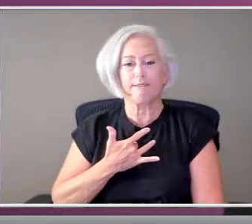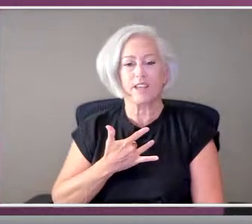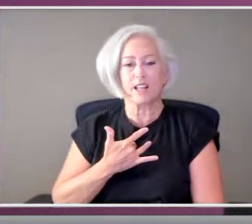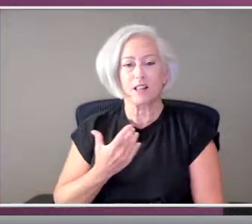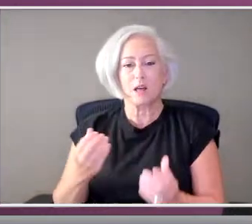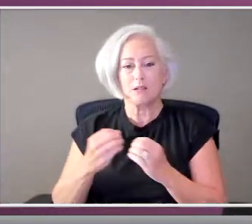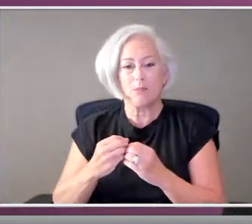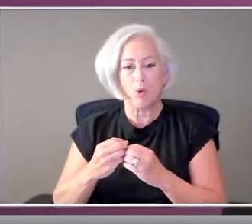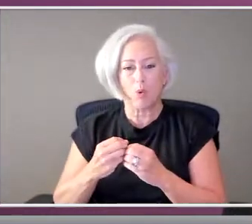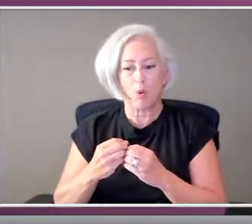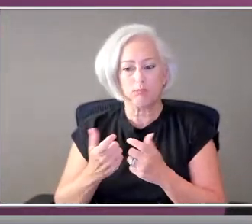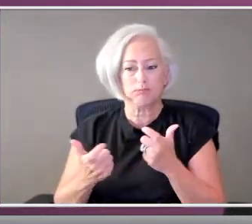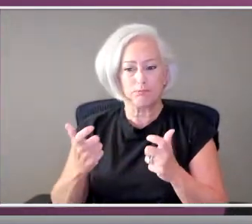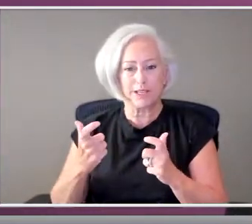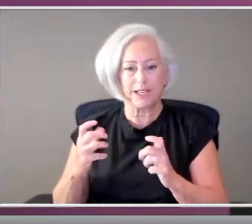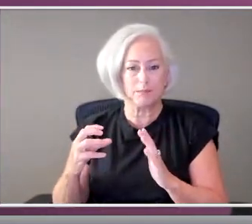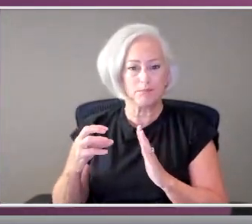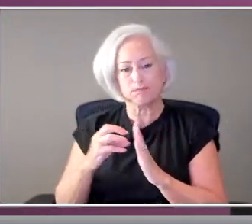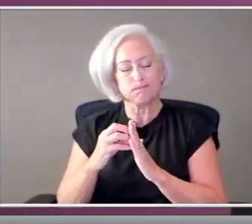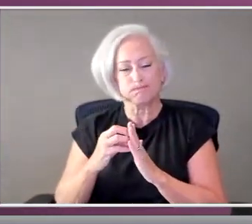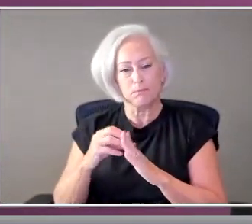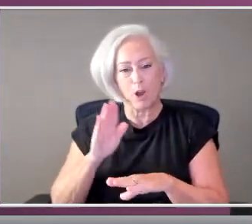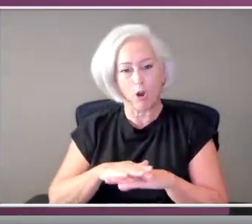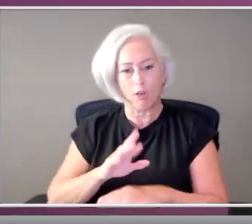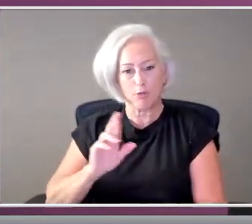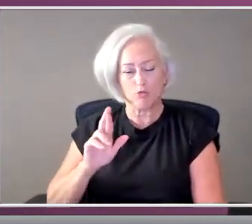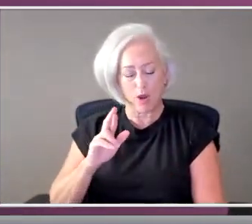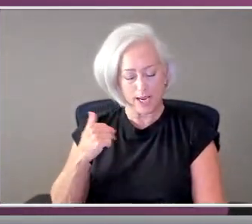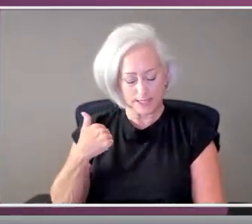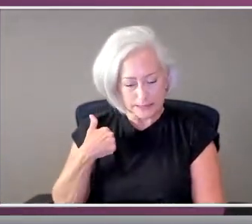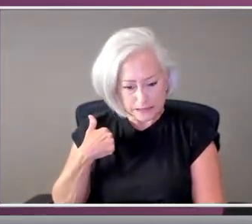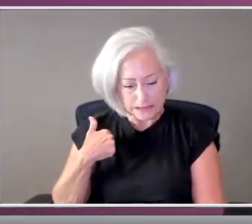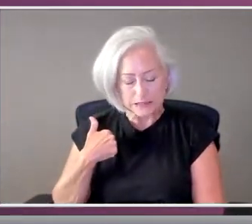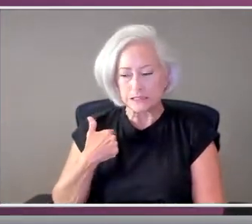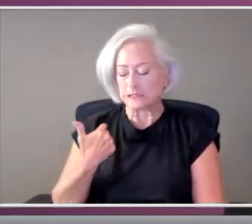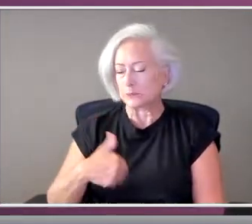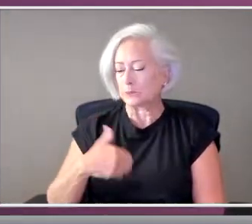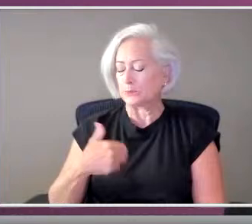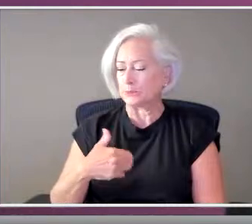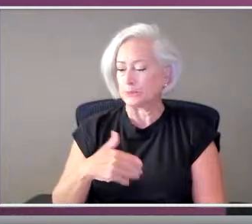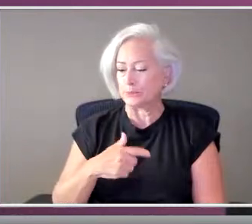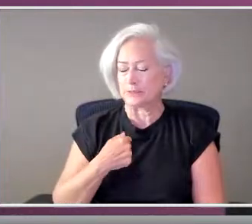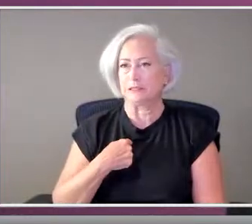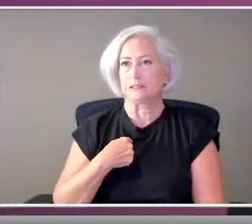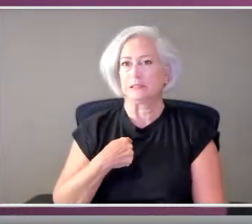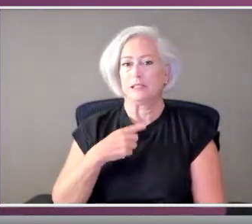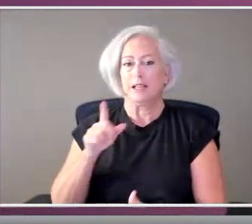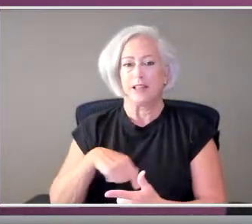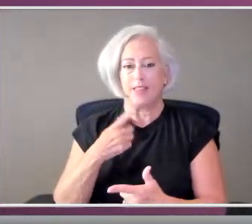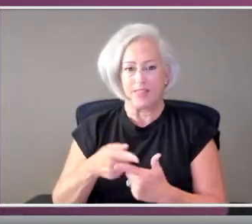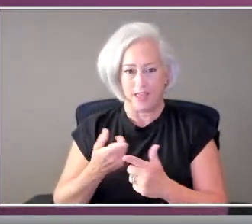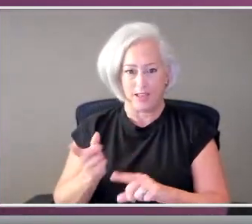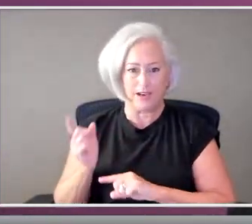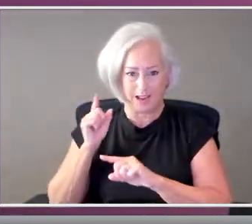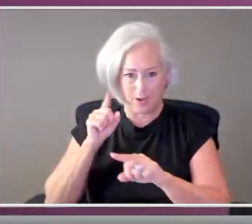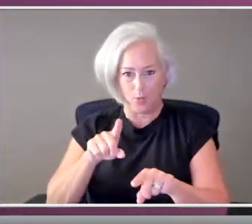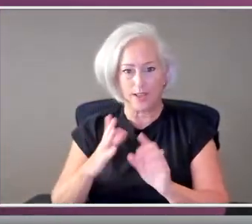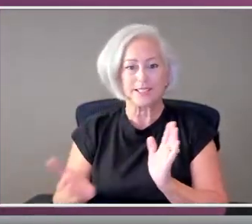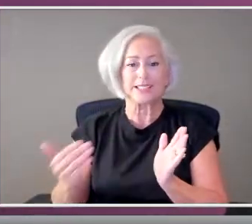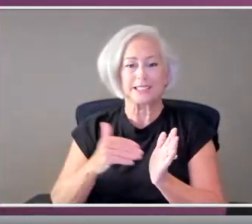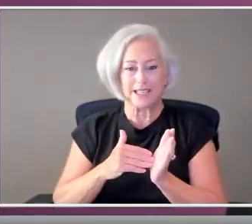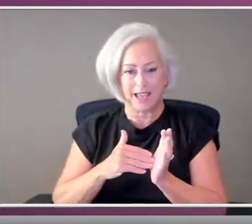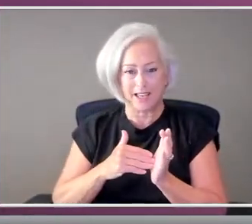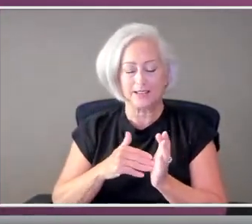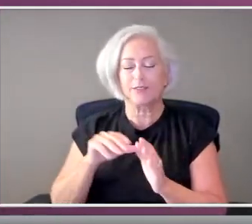on my right breast, and I was like, oh my goodness. And so that is when I was sent again, to have another MRI